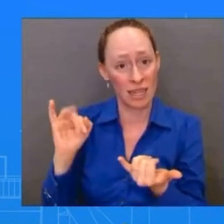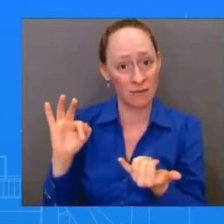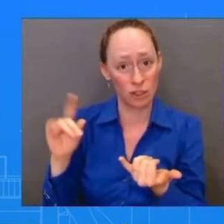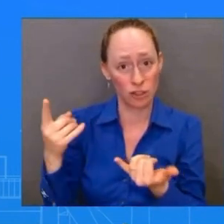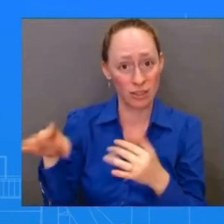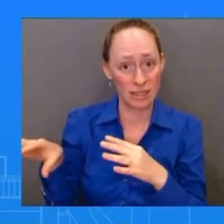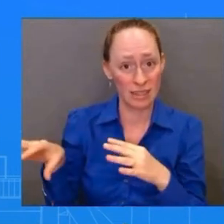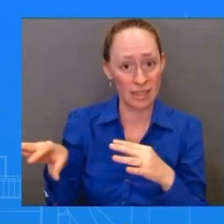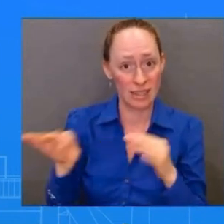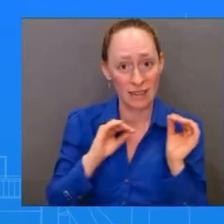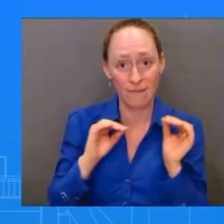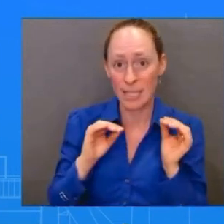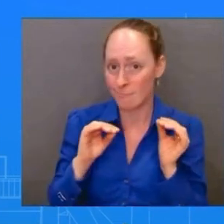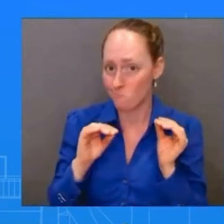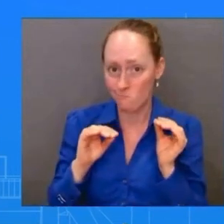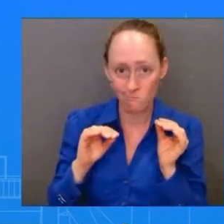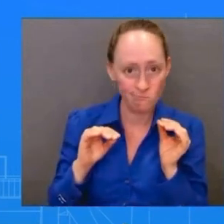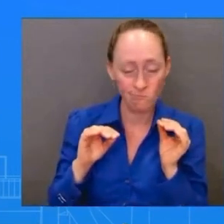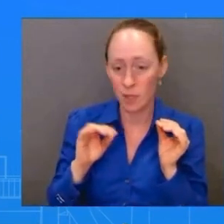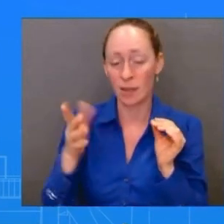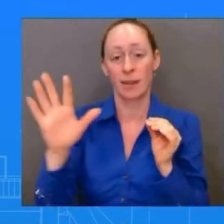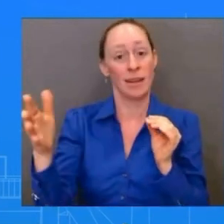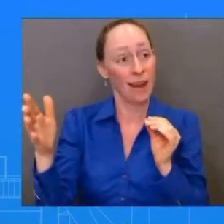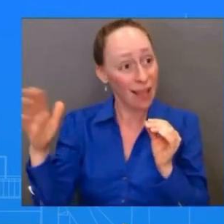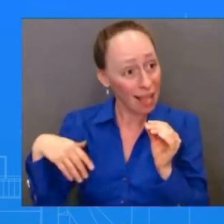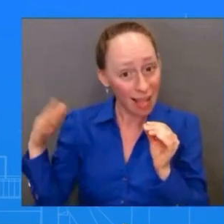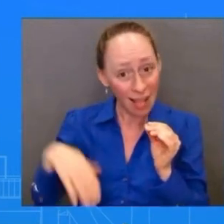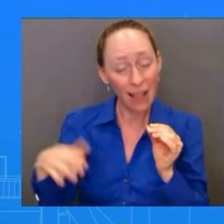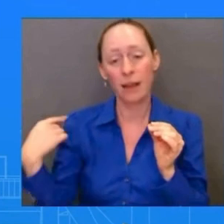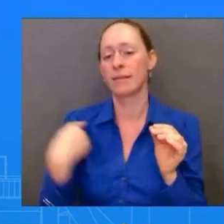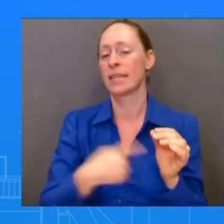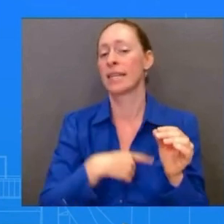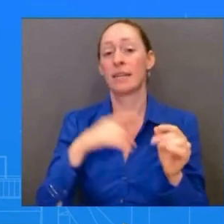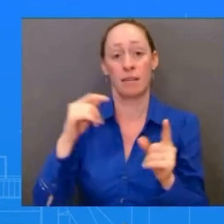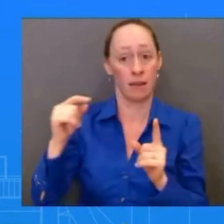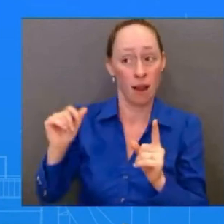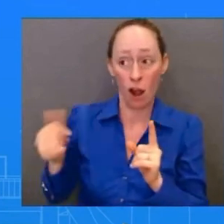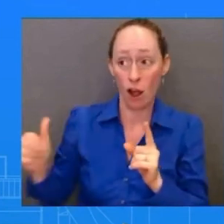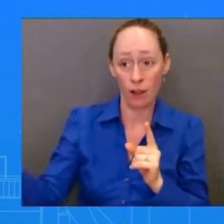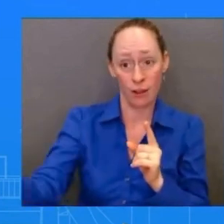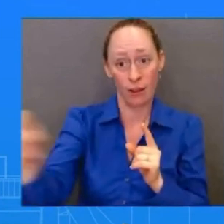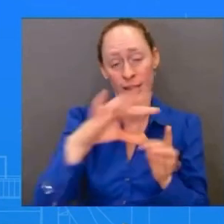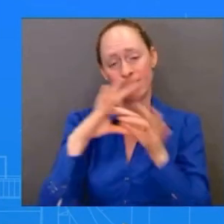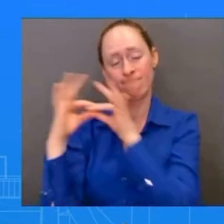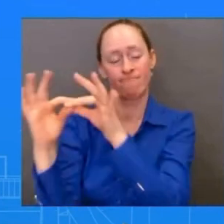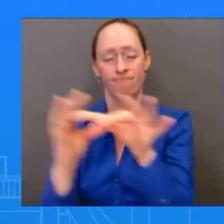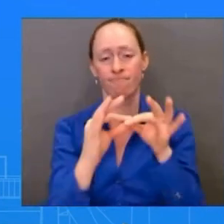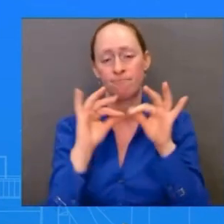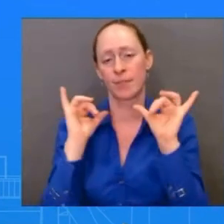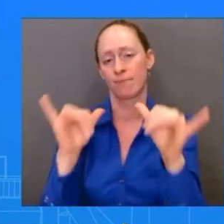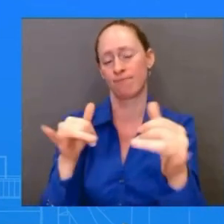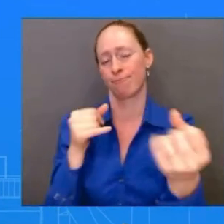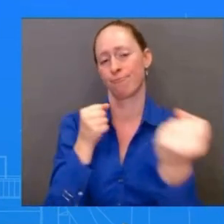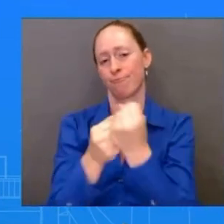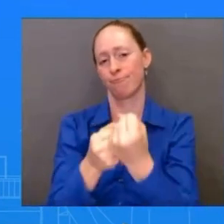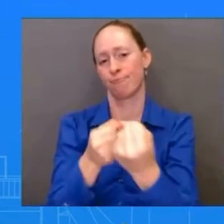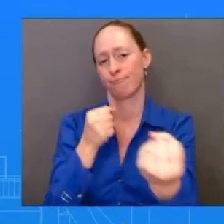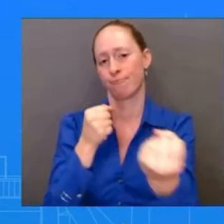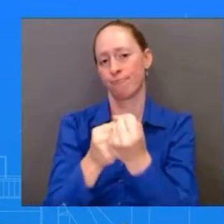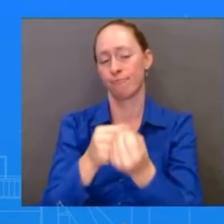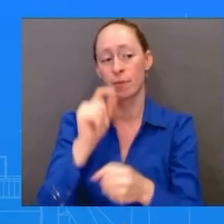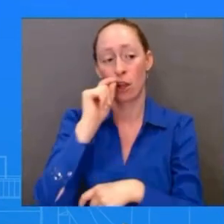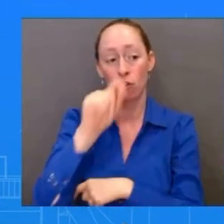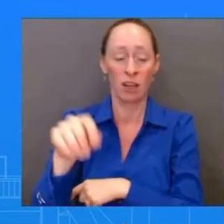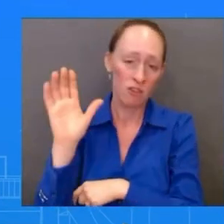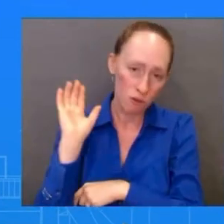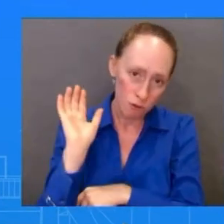will stand united with Ukraine as long as it takes. Earlier this year, when we made our bipartisan budget